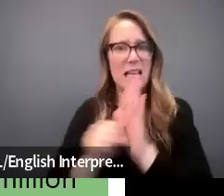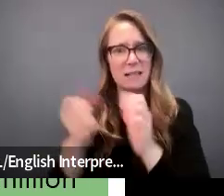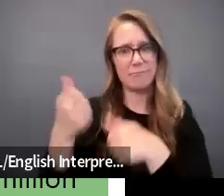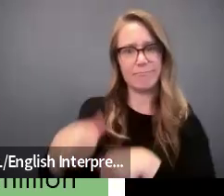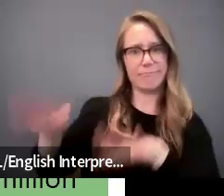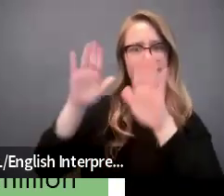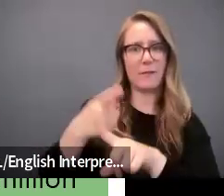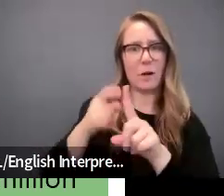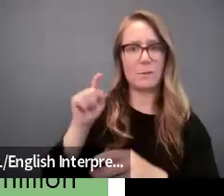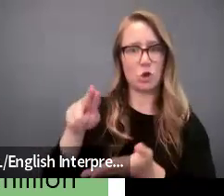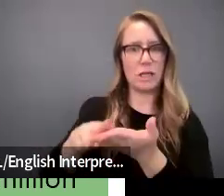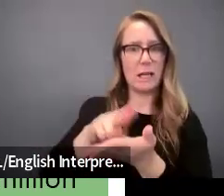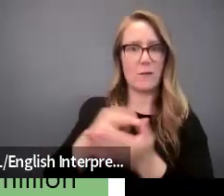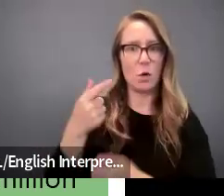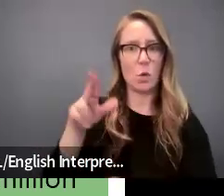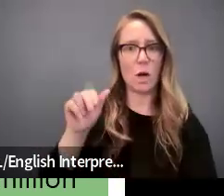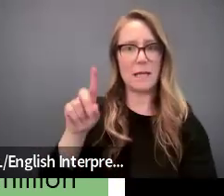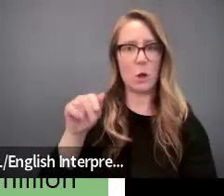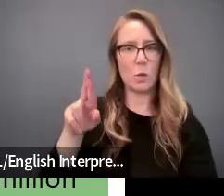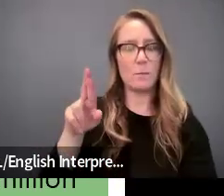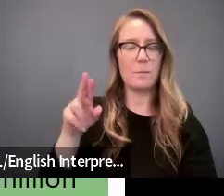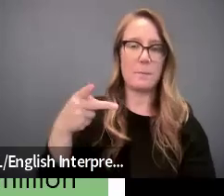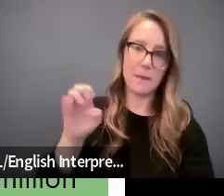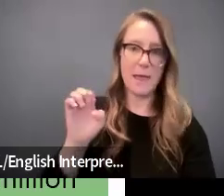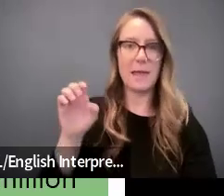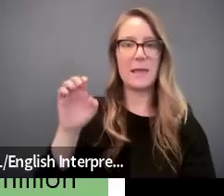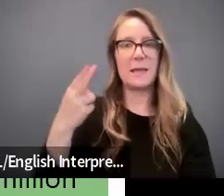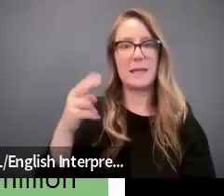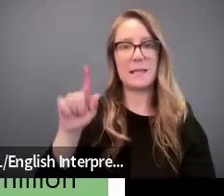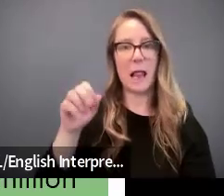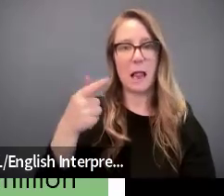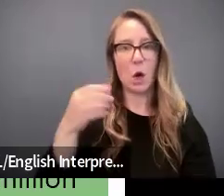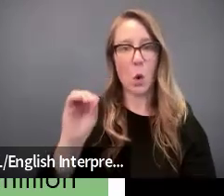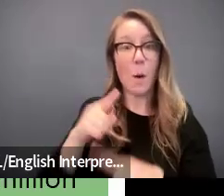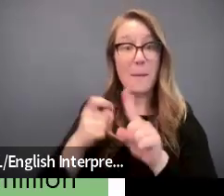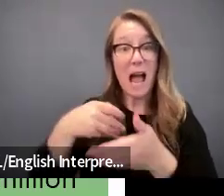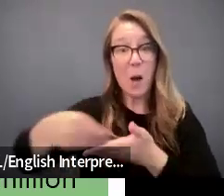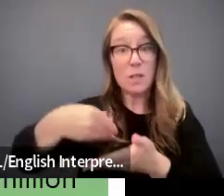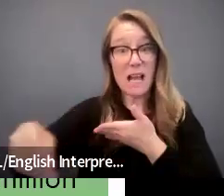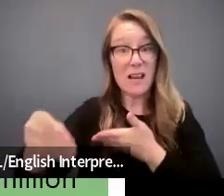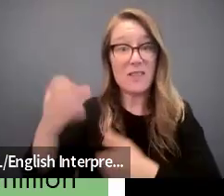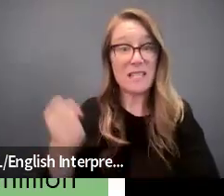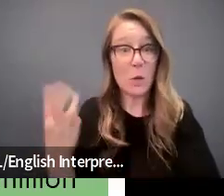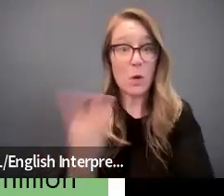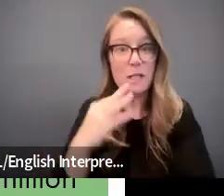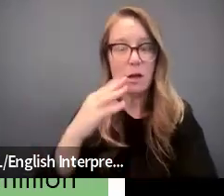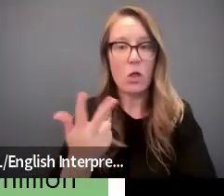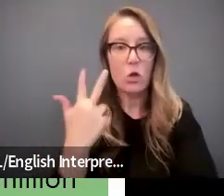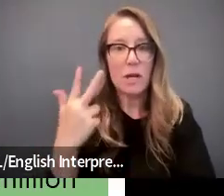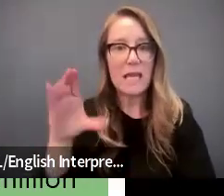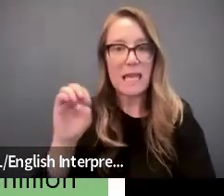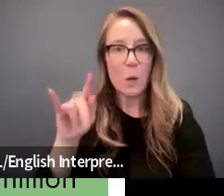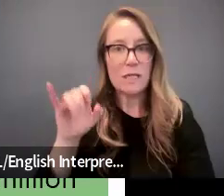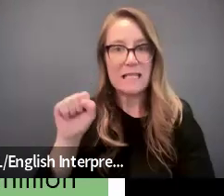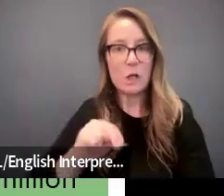in the Treaty of Guadalupe Hidalgo. But look outside of the Southwest. There's only 3 counties in all of North